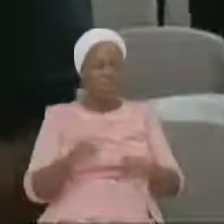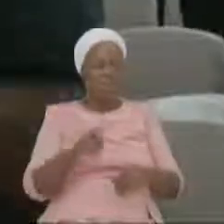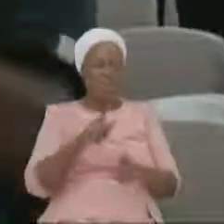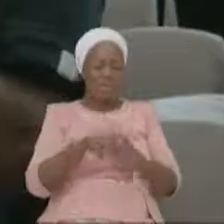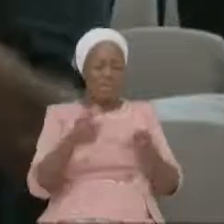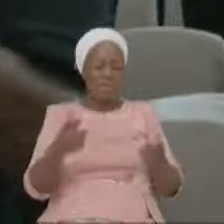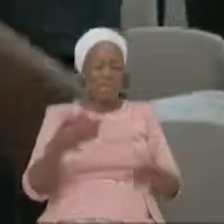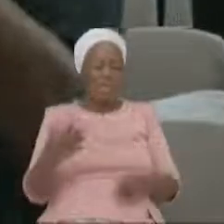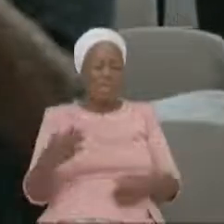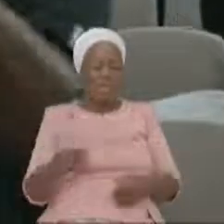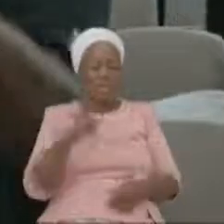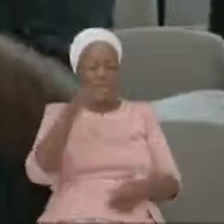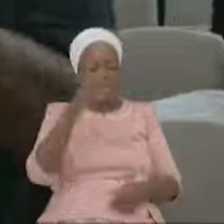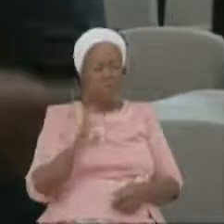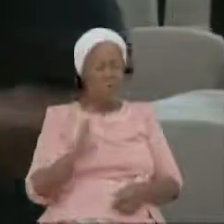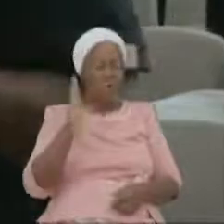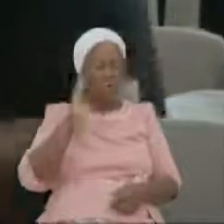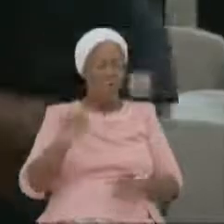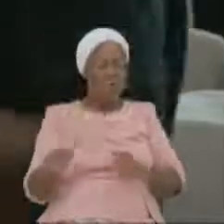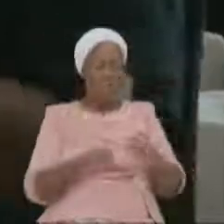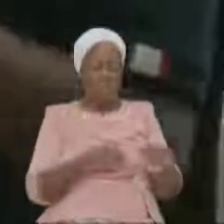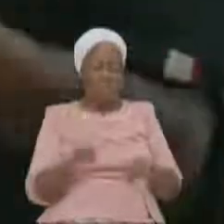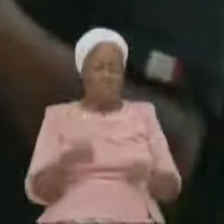things God will do.